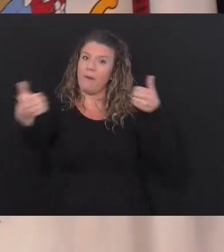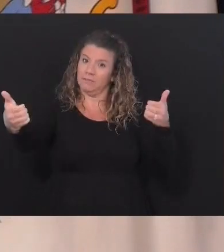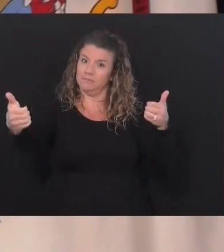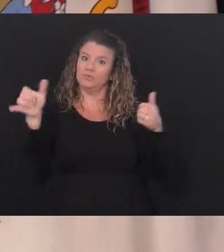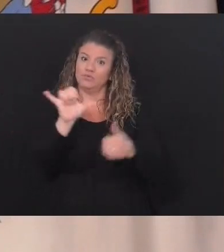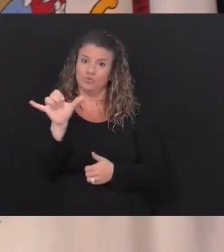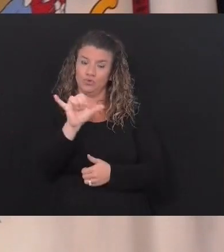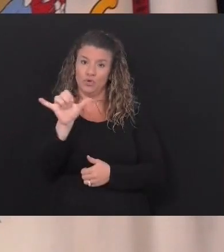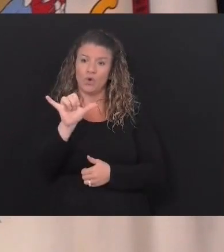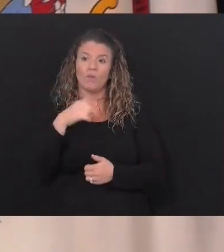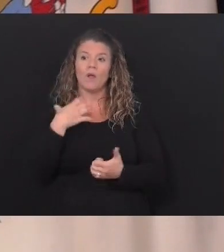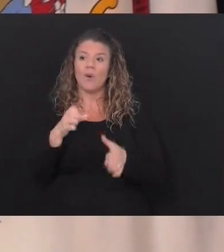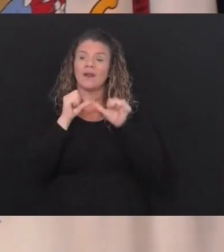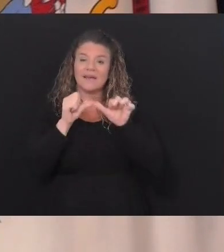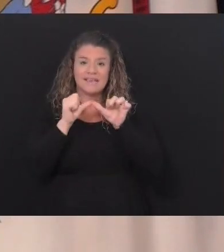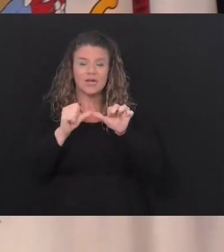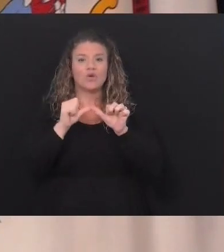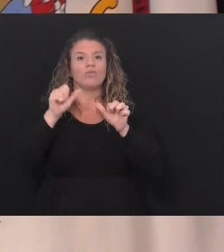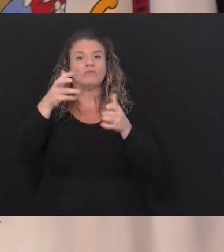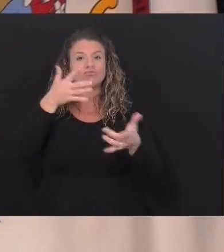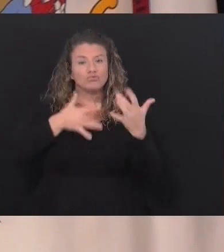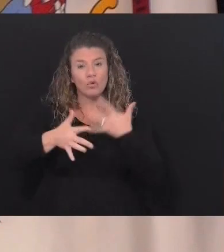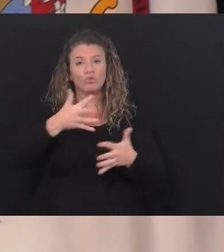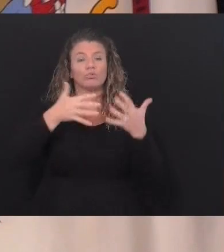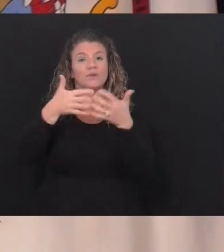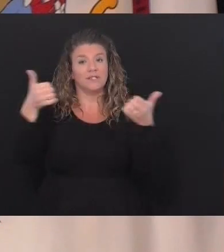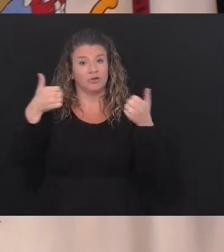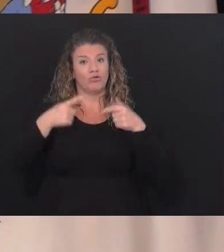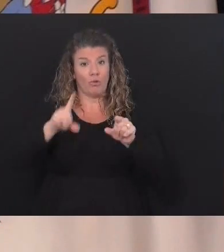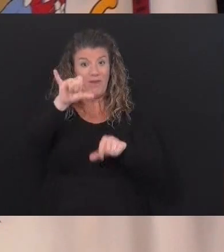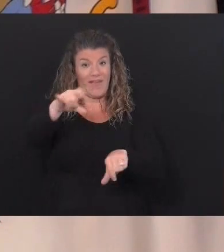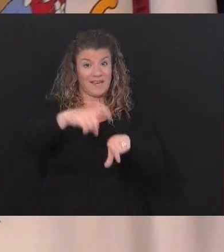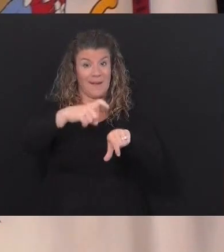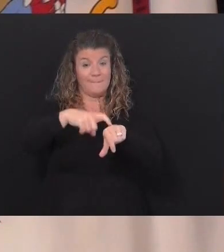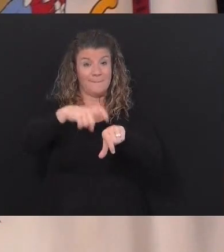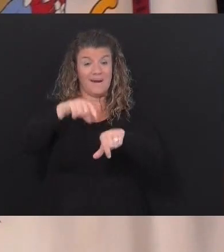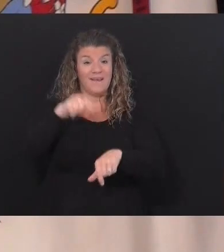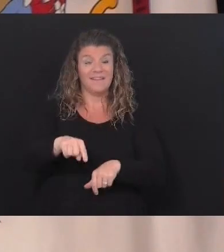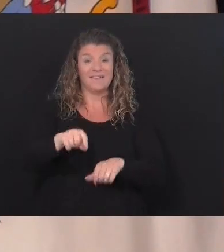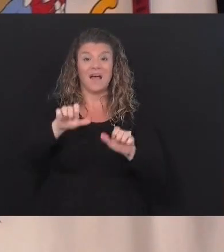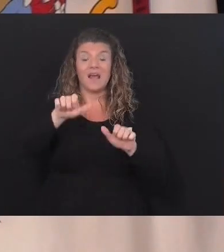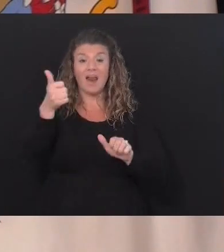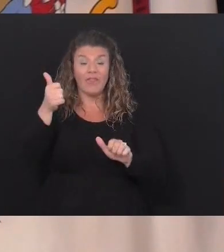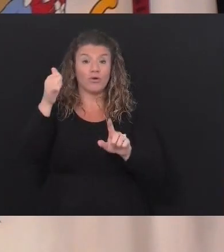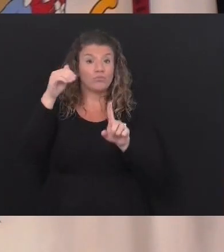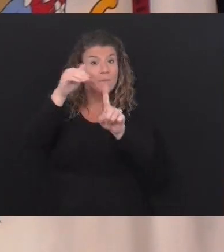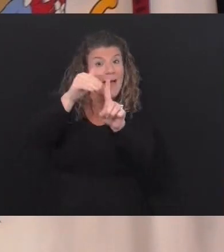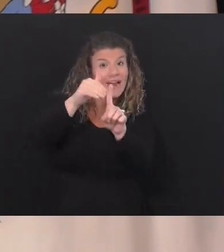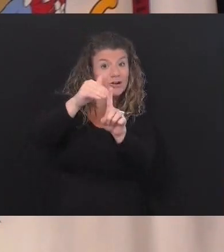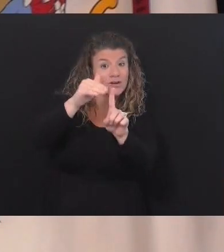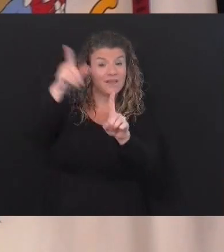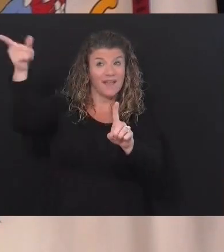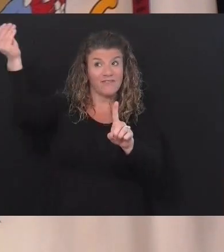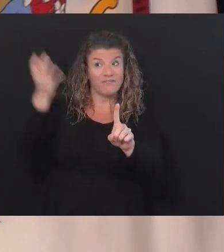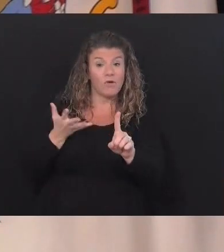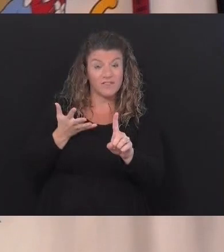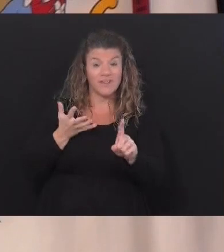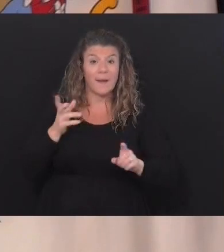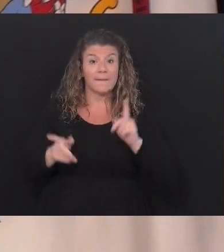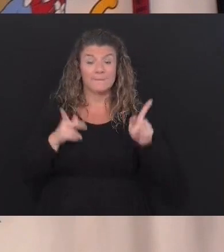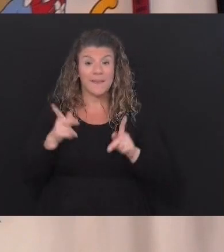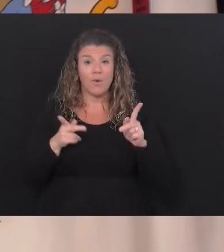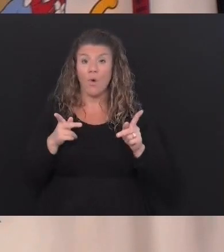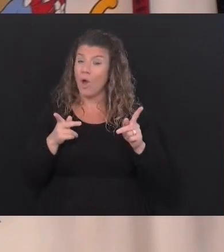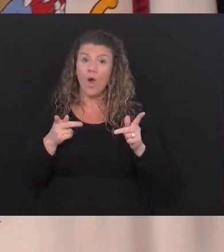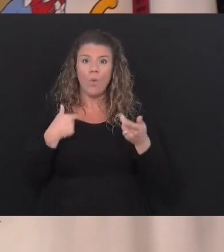distancing going on there, and this is just another heads up that people have given us, that people, we're